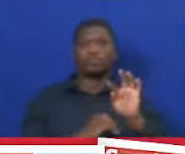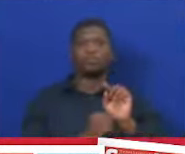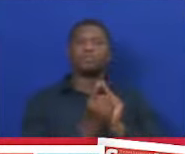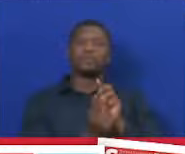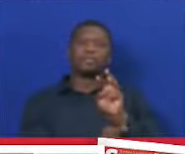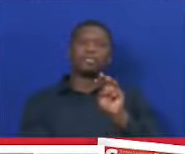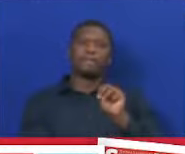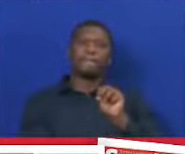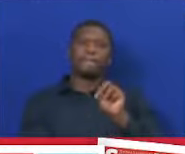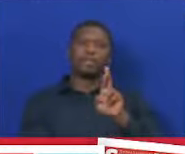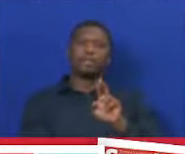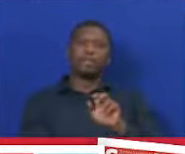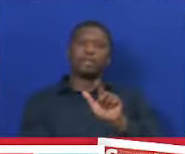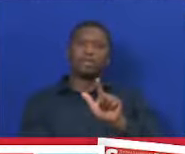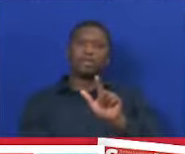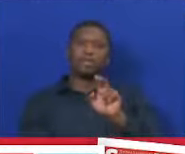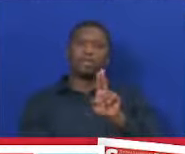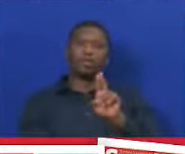And when